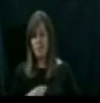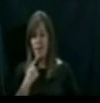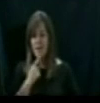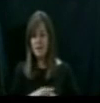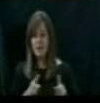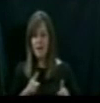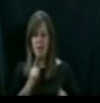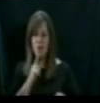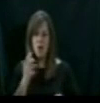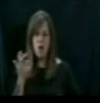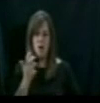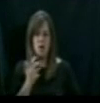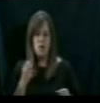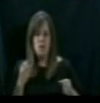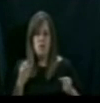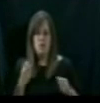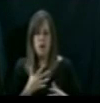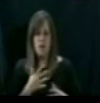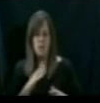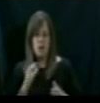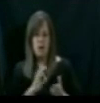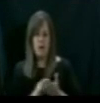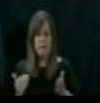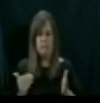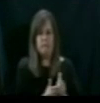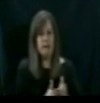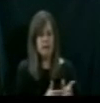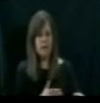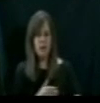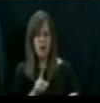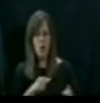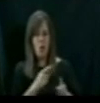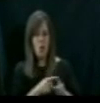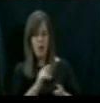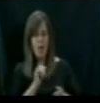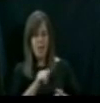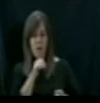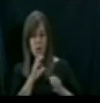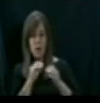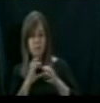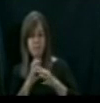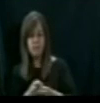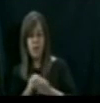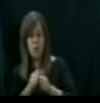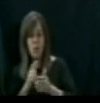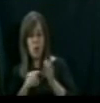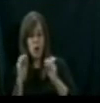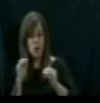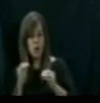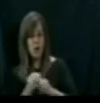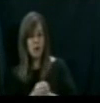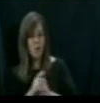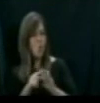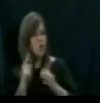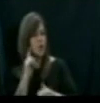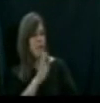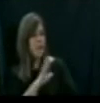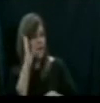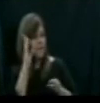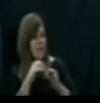were horrified that this would count against them when the material on the test wasn't aligned with the material taught. Where do we think their faith in the test